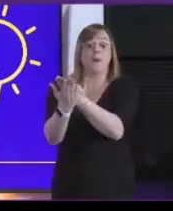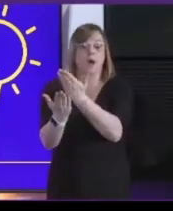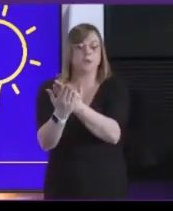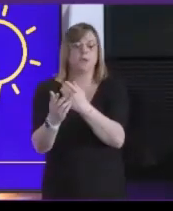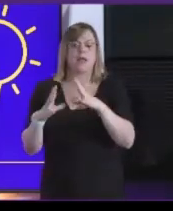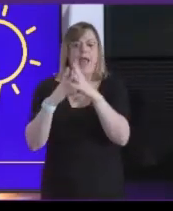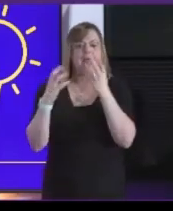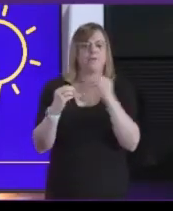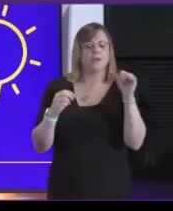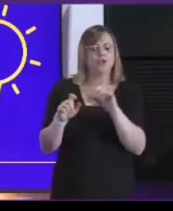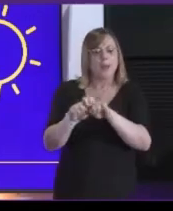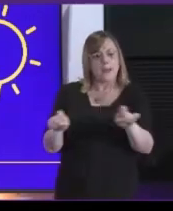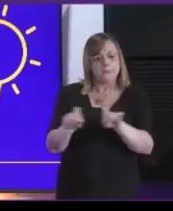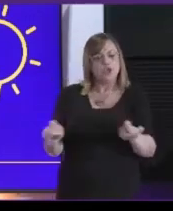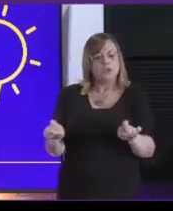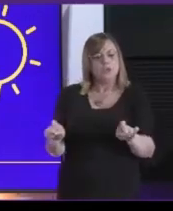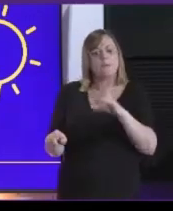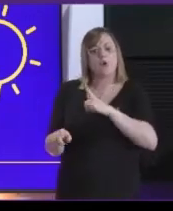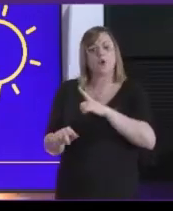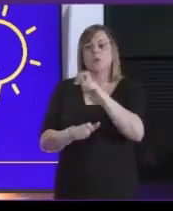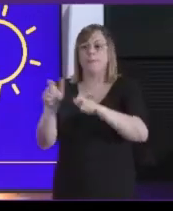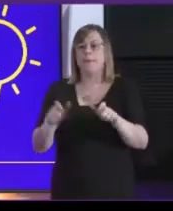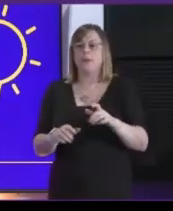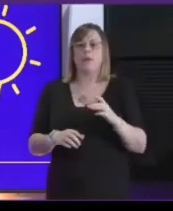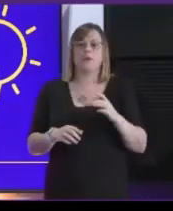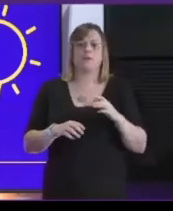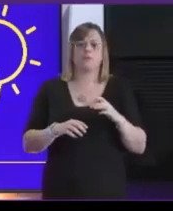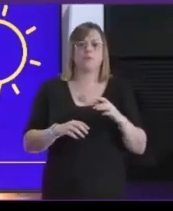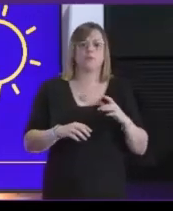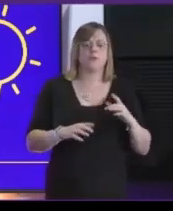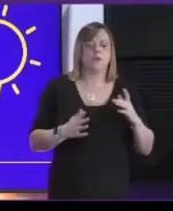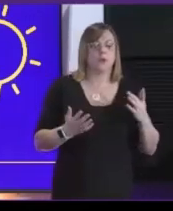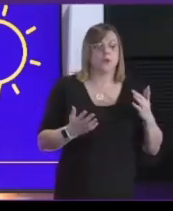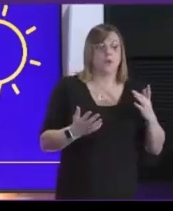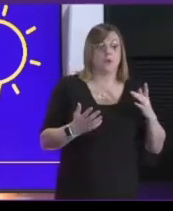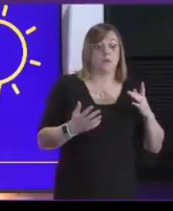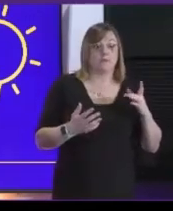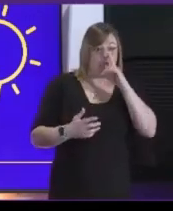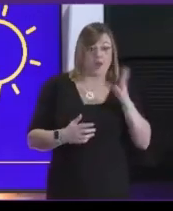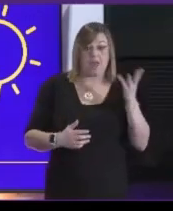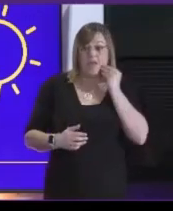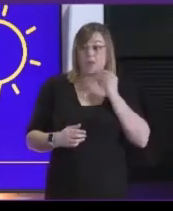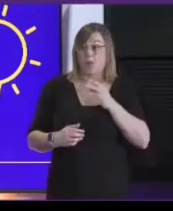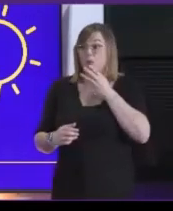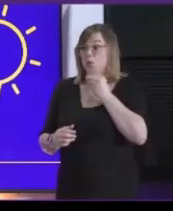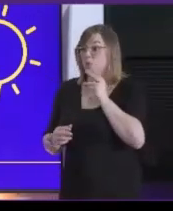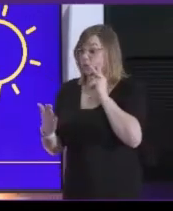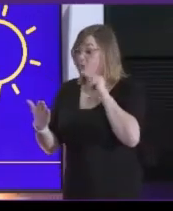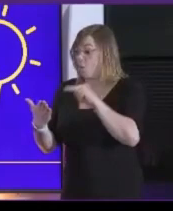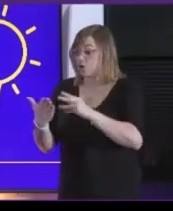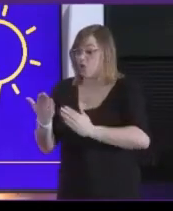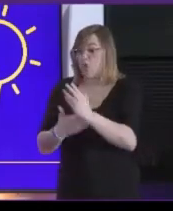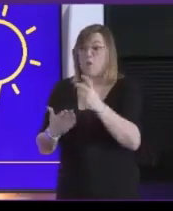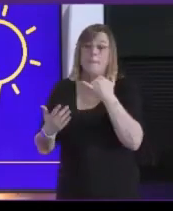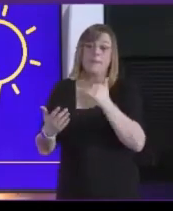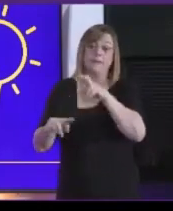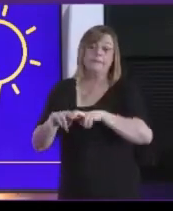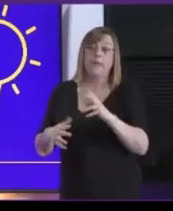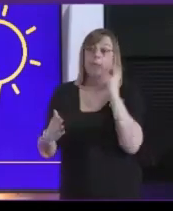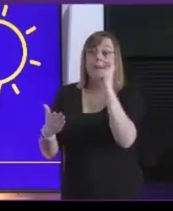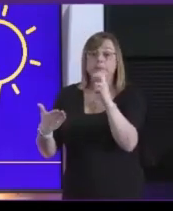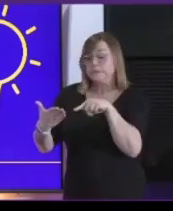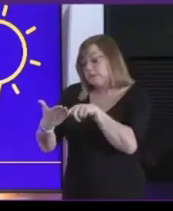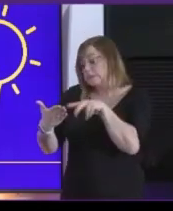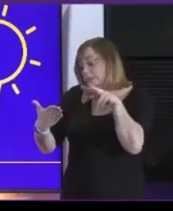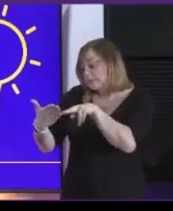captioned, everything should be captioned, because people who have no hearing problem, they use the captions when they're on the bus or something like that. So the mainstreaming of the whole